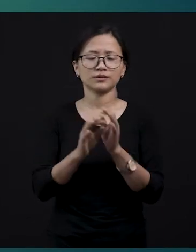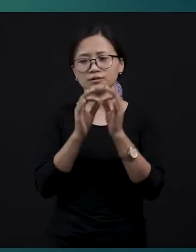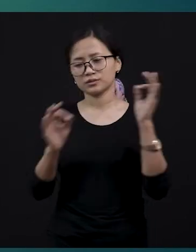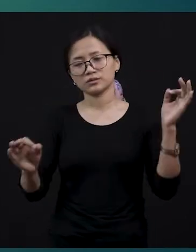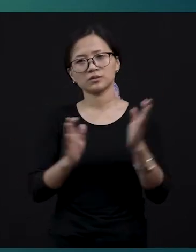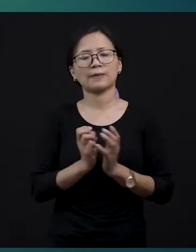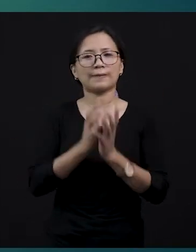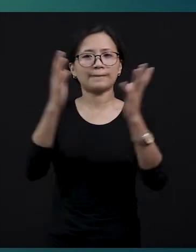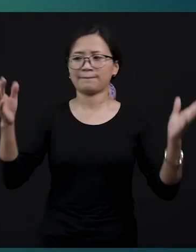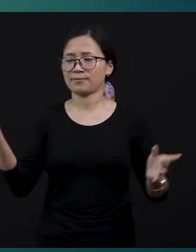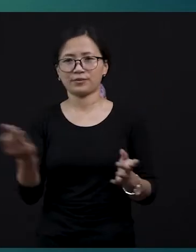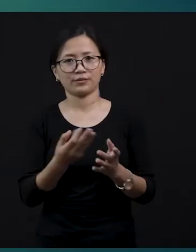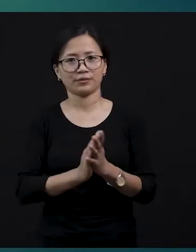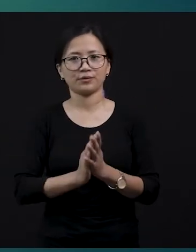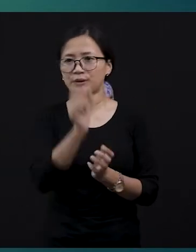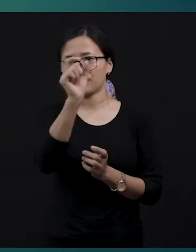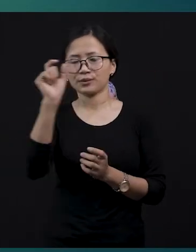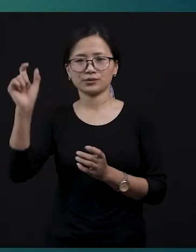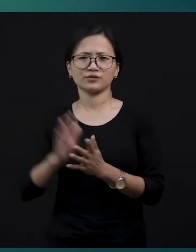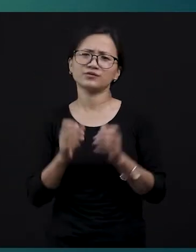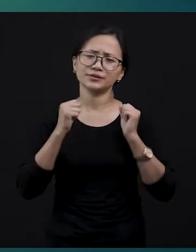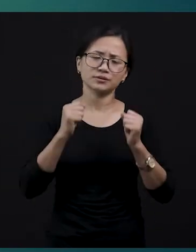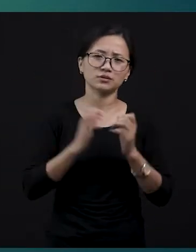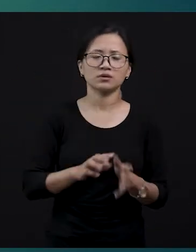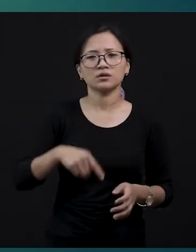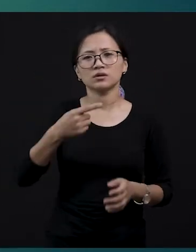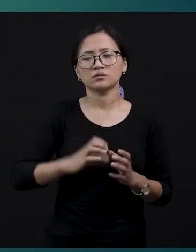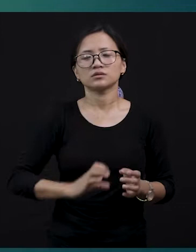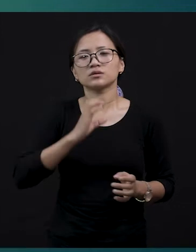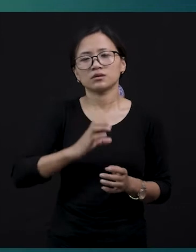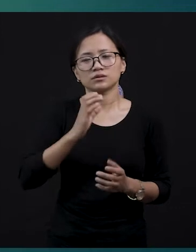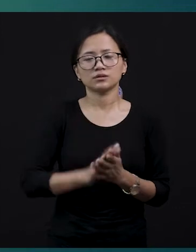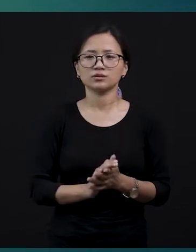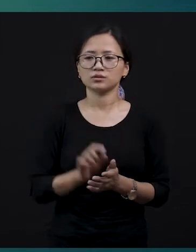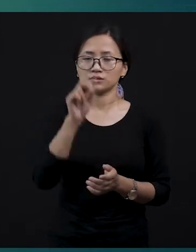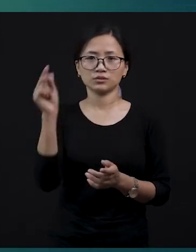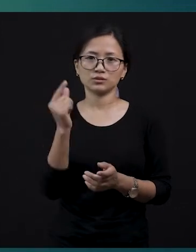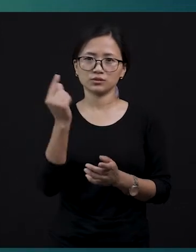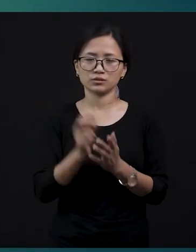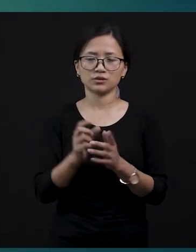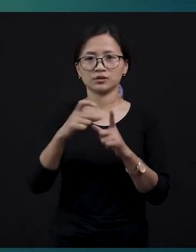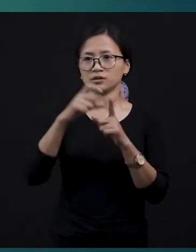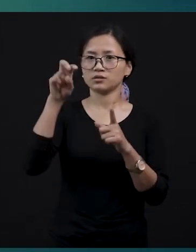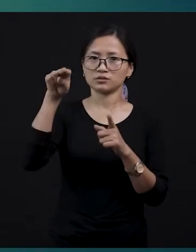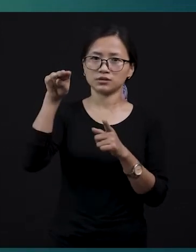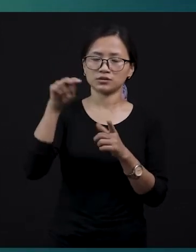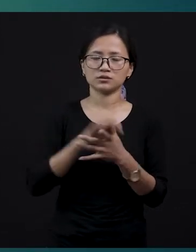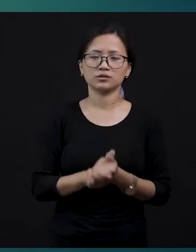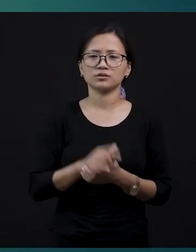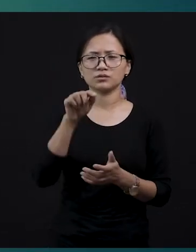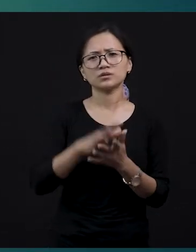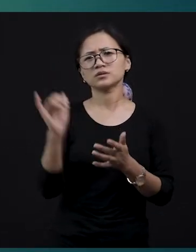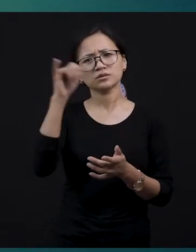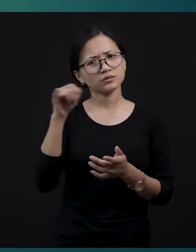will see some more new words. If you find it difficult, I would always encourage you to use a dictionary. By now, you are in class 6